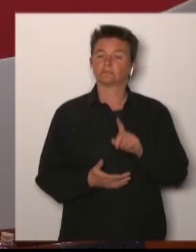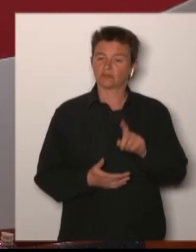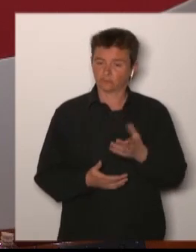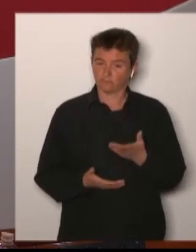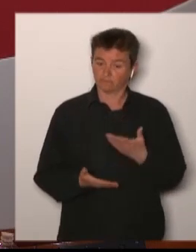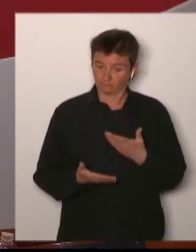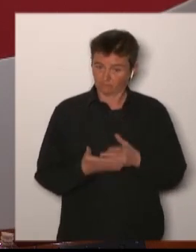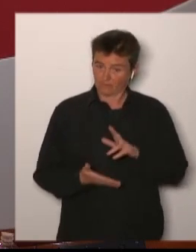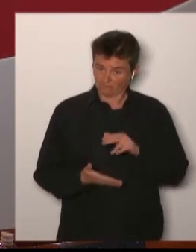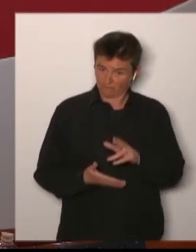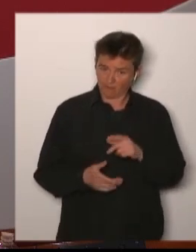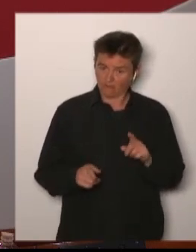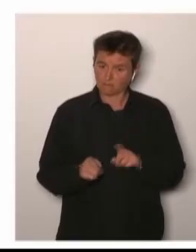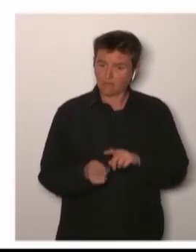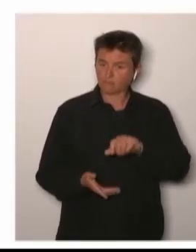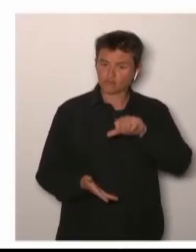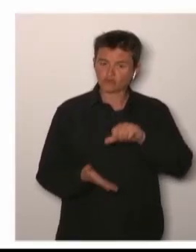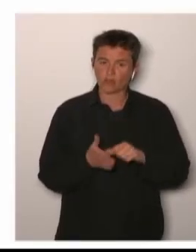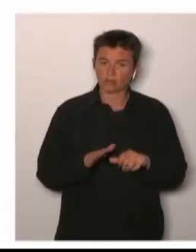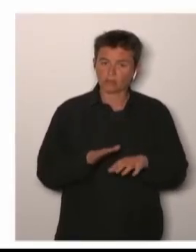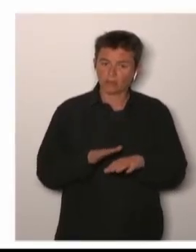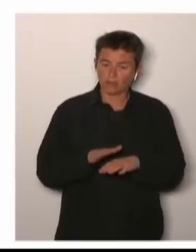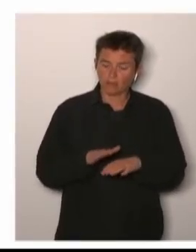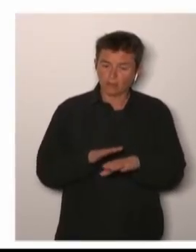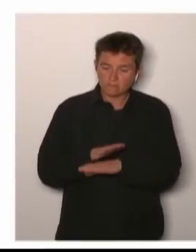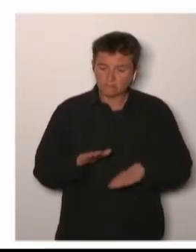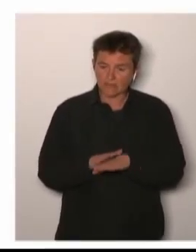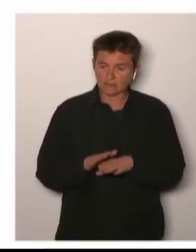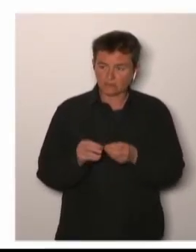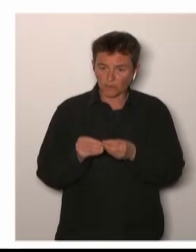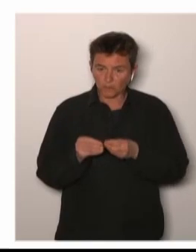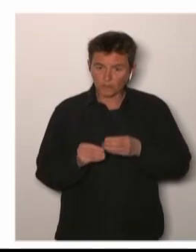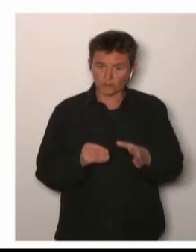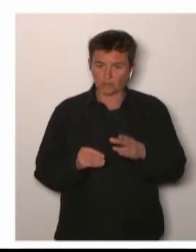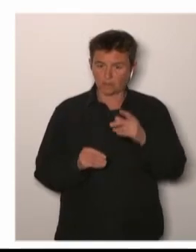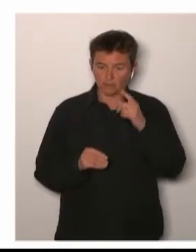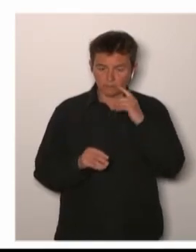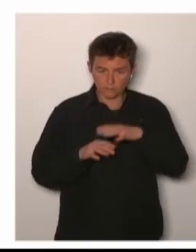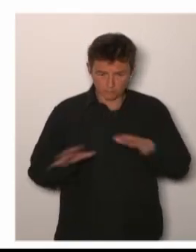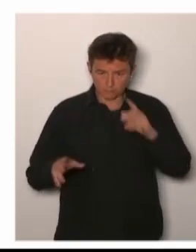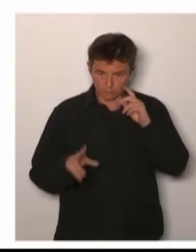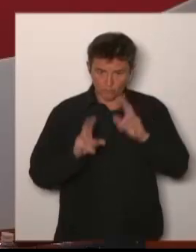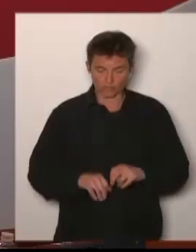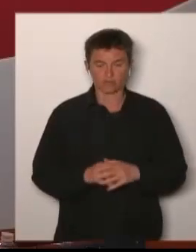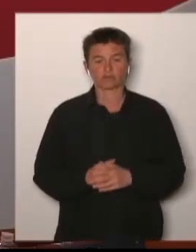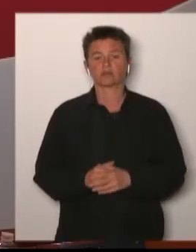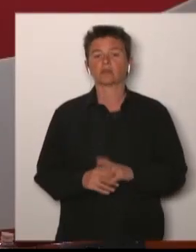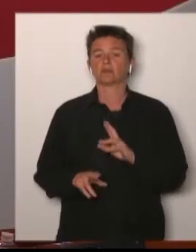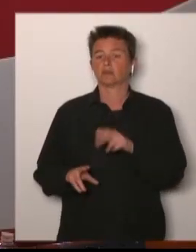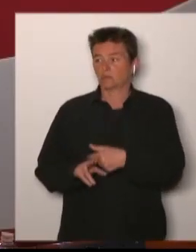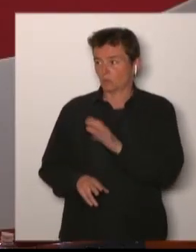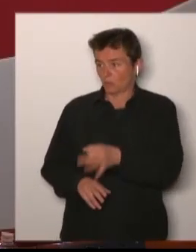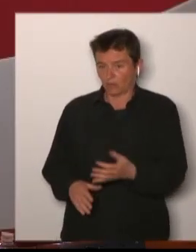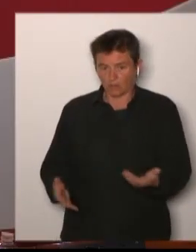patients, this digital center, and for the data to be used for research or so, I'll guess? Absolutely. I think at this moment